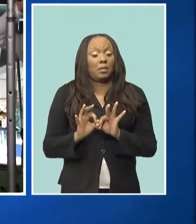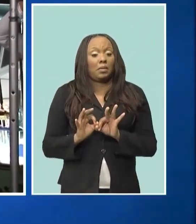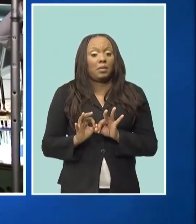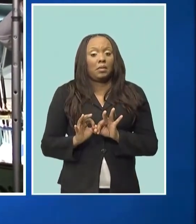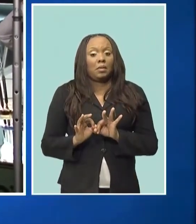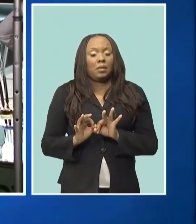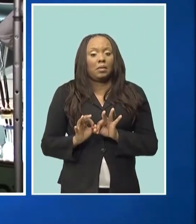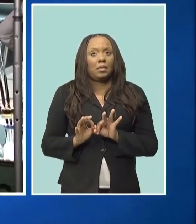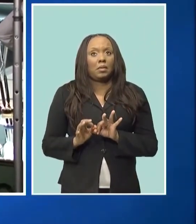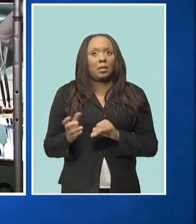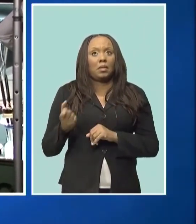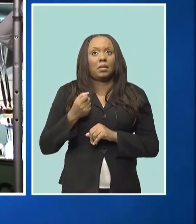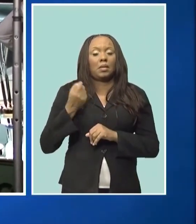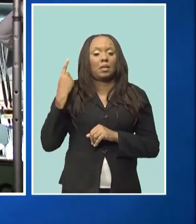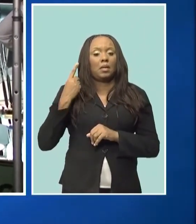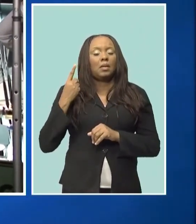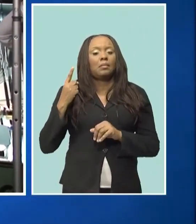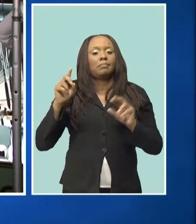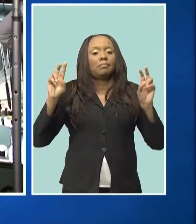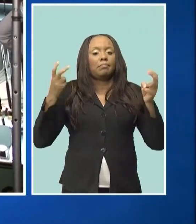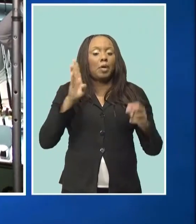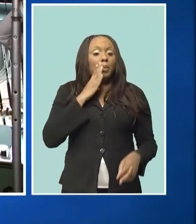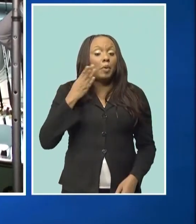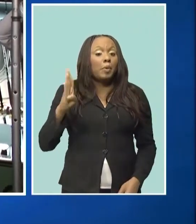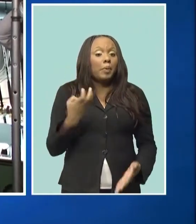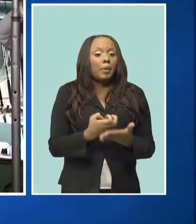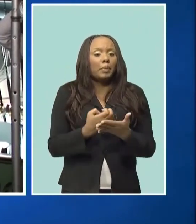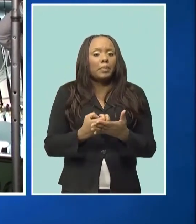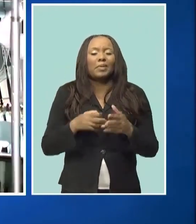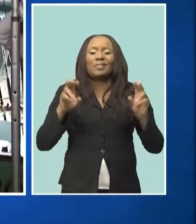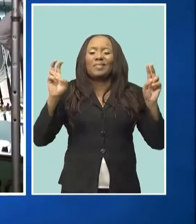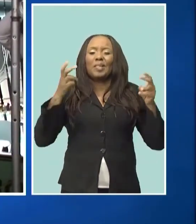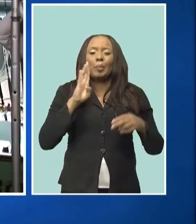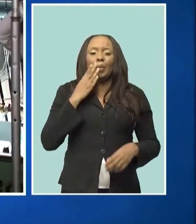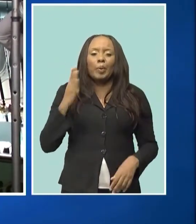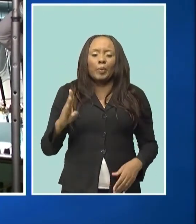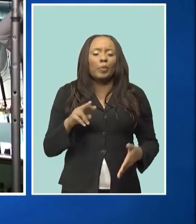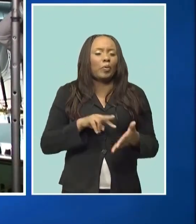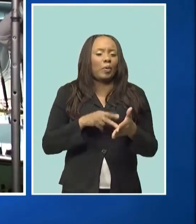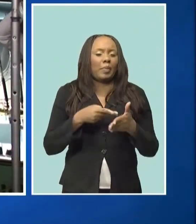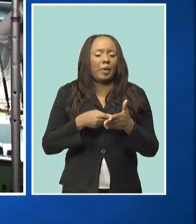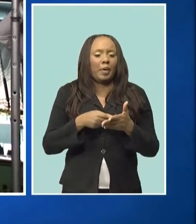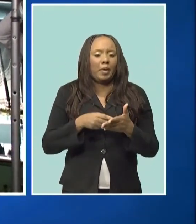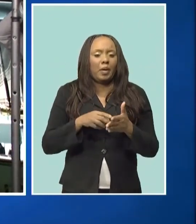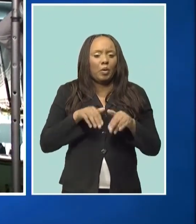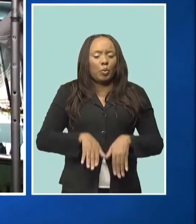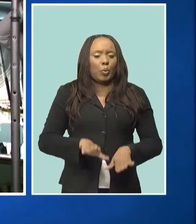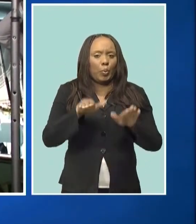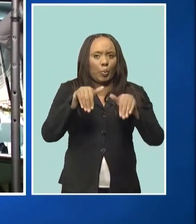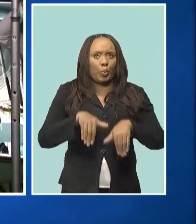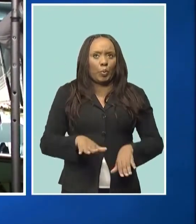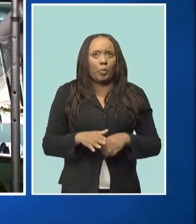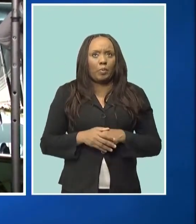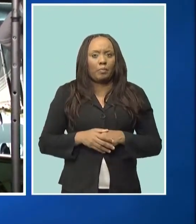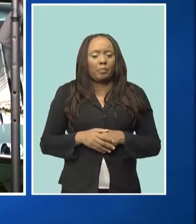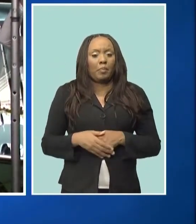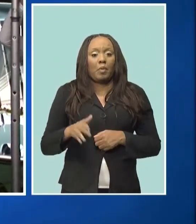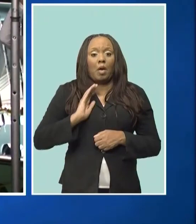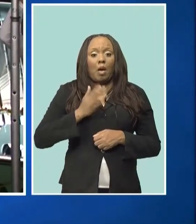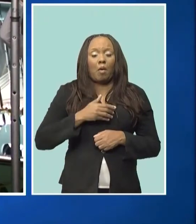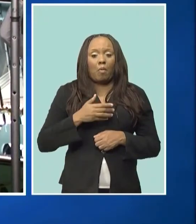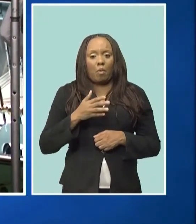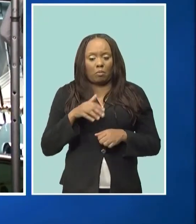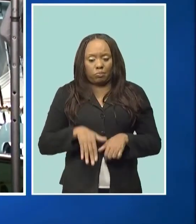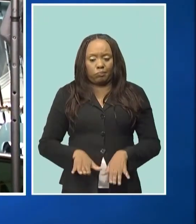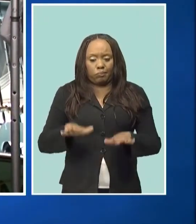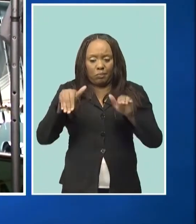the blue economy and the resource potential of the blue economy. An ocean that is 430 times the size of